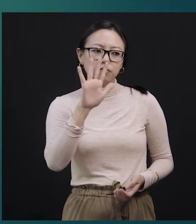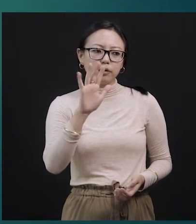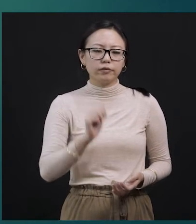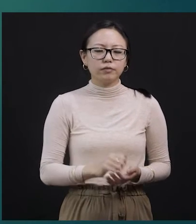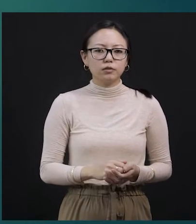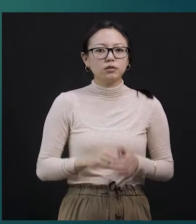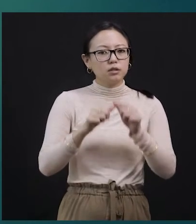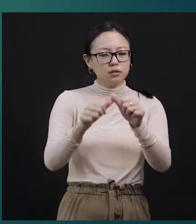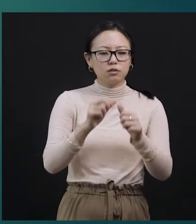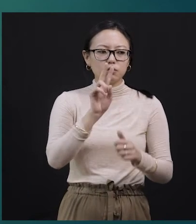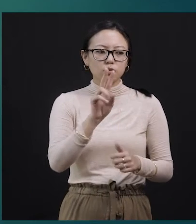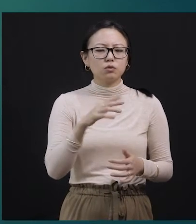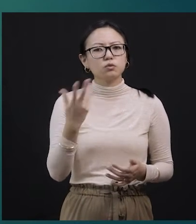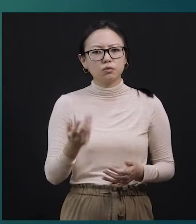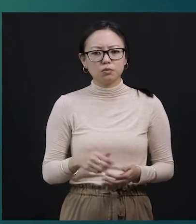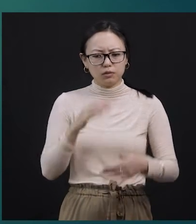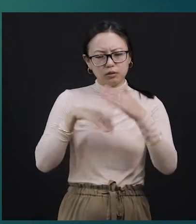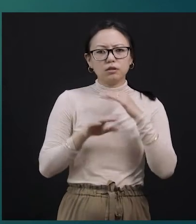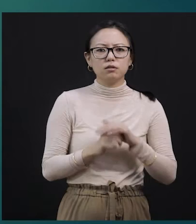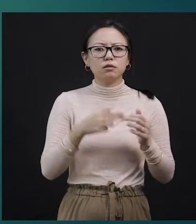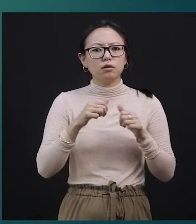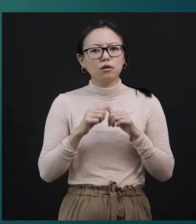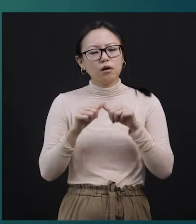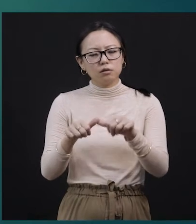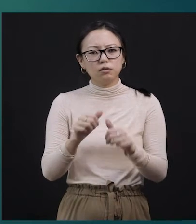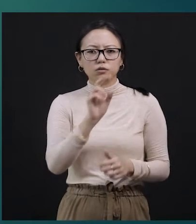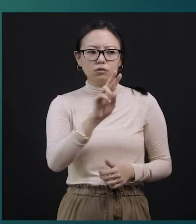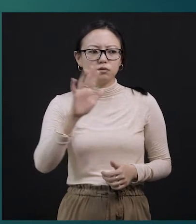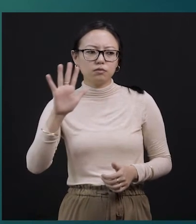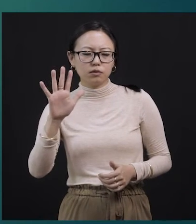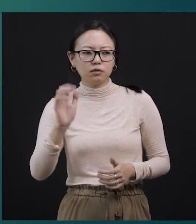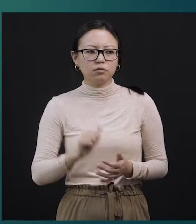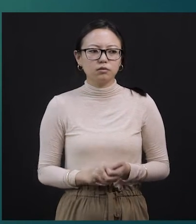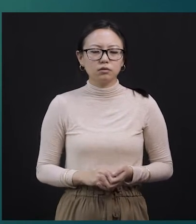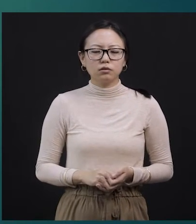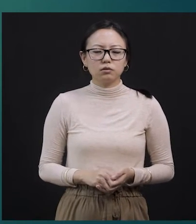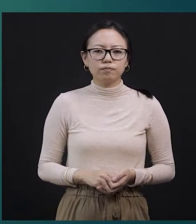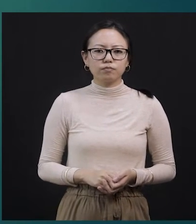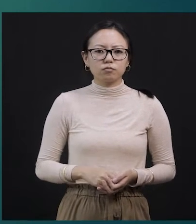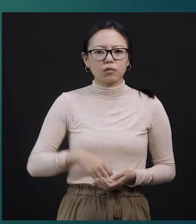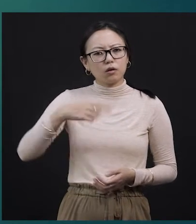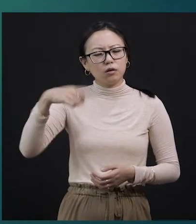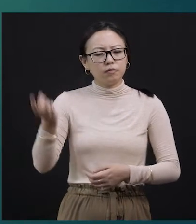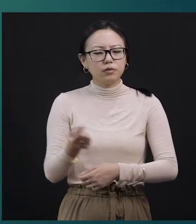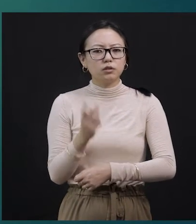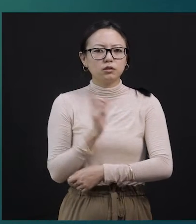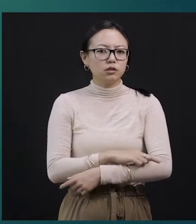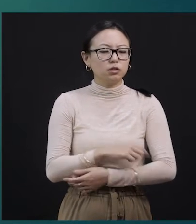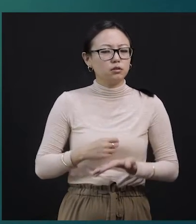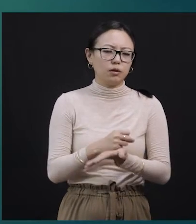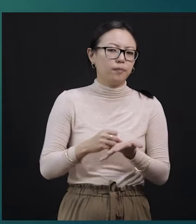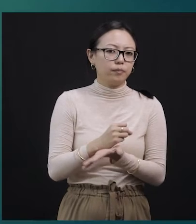every day, right? In order to become expert in division and multiplication. Right, children? Let's see the